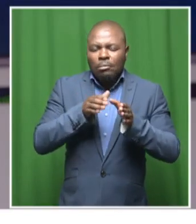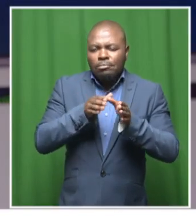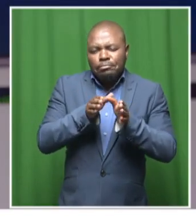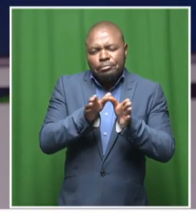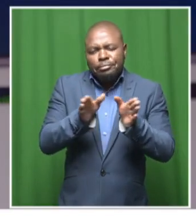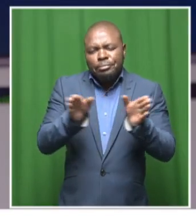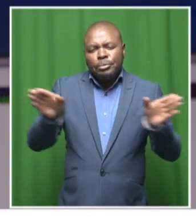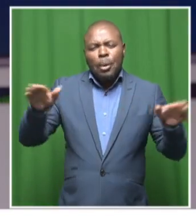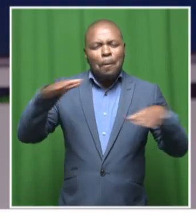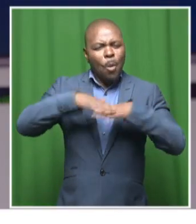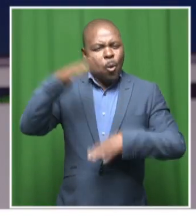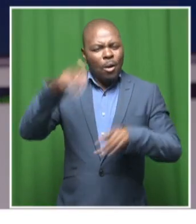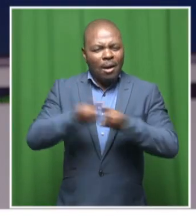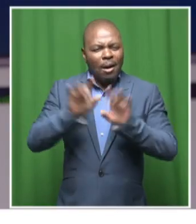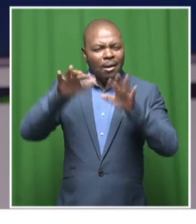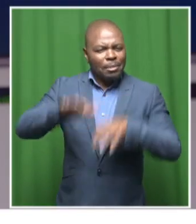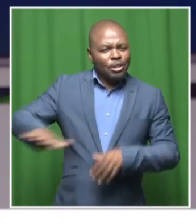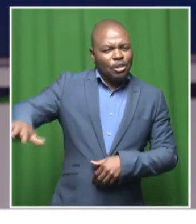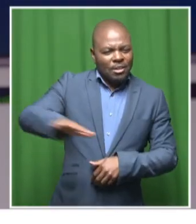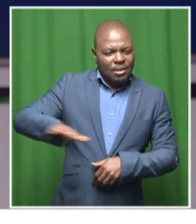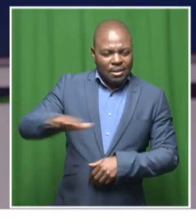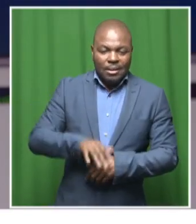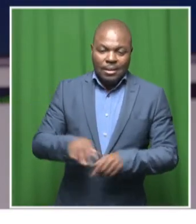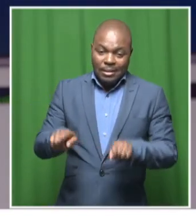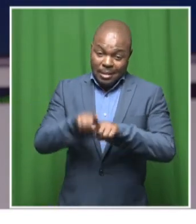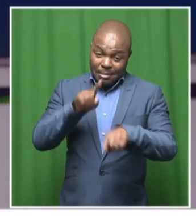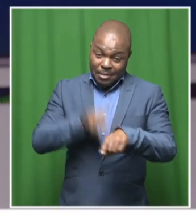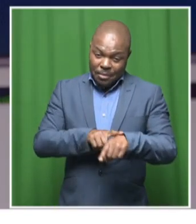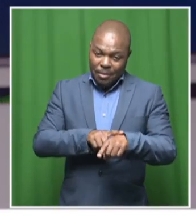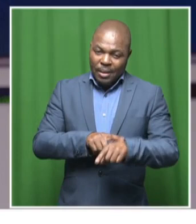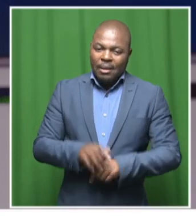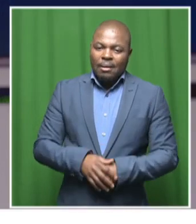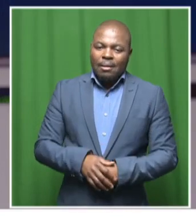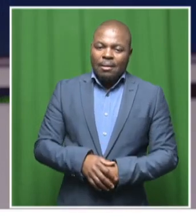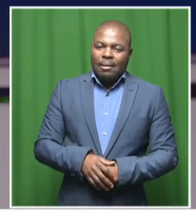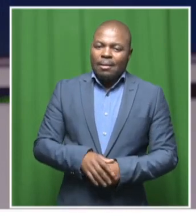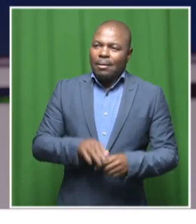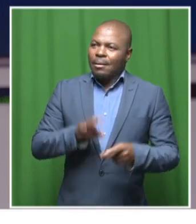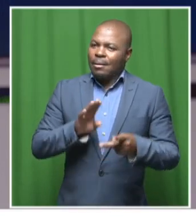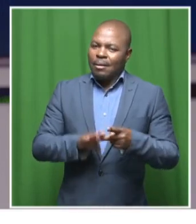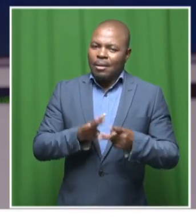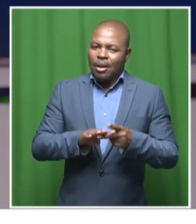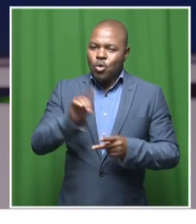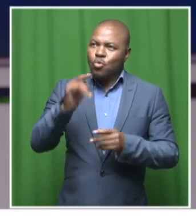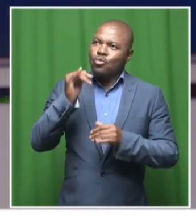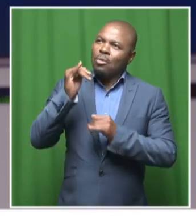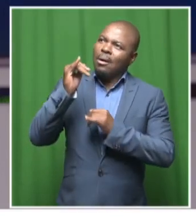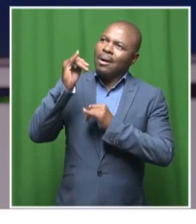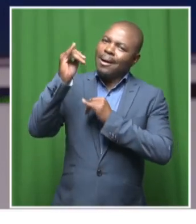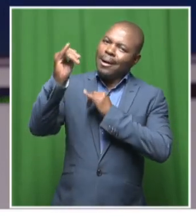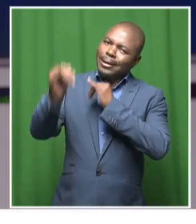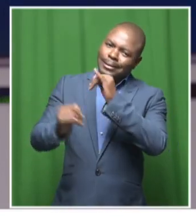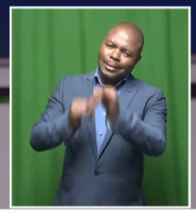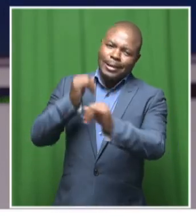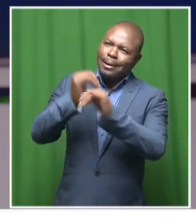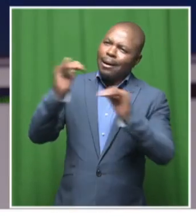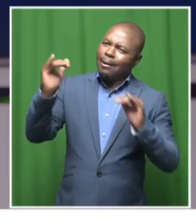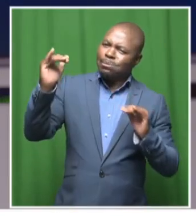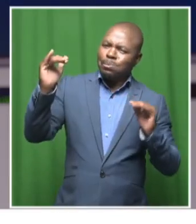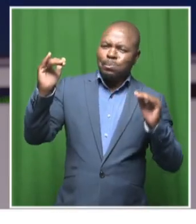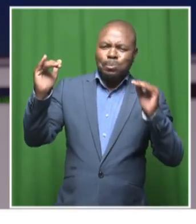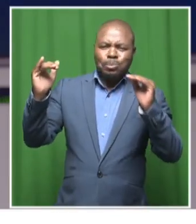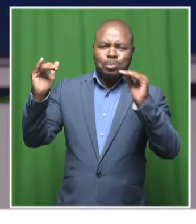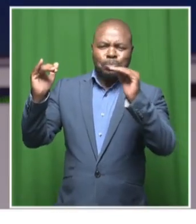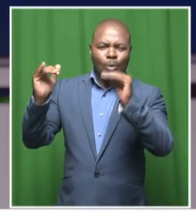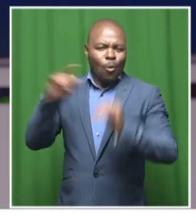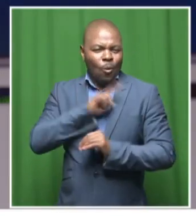and so on. But at the same time, it brings you to a level of an international spectrum whereby you can